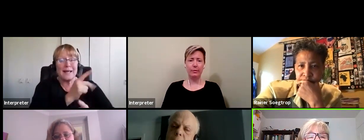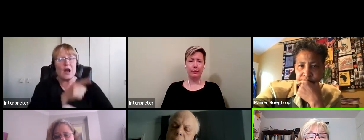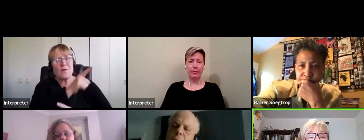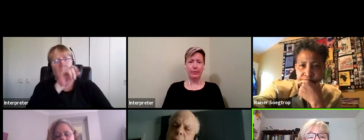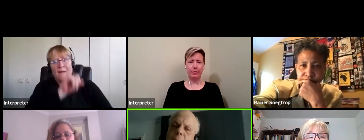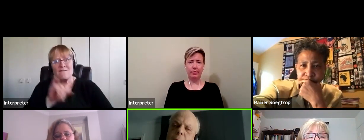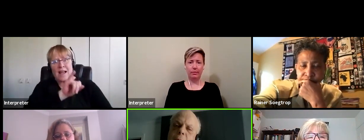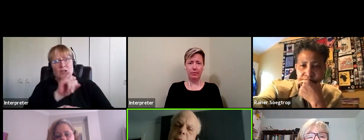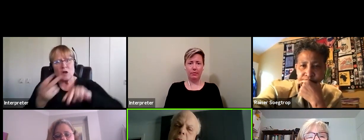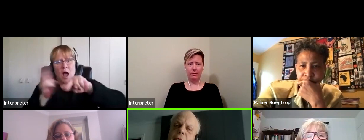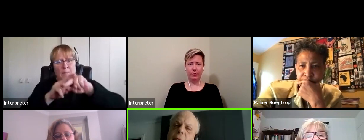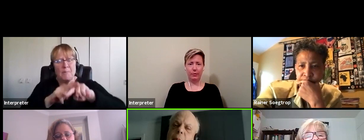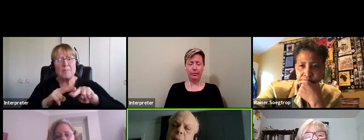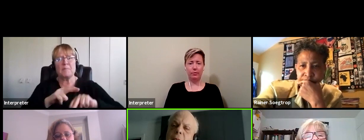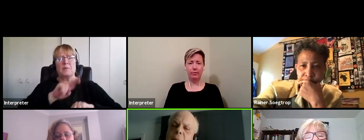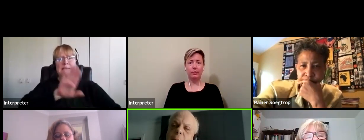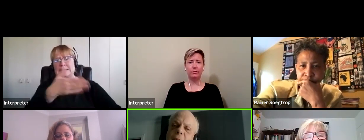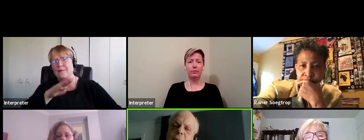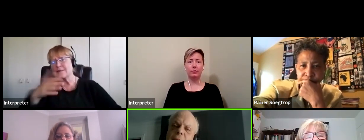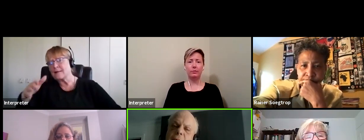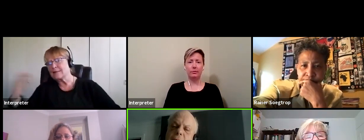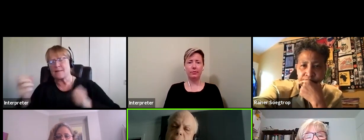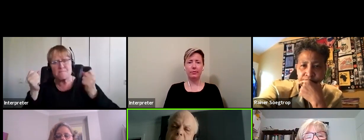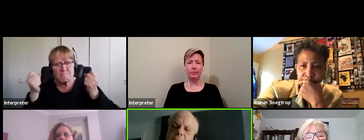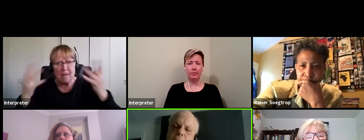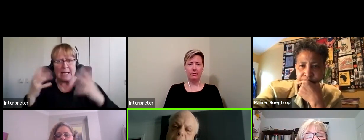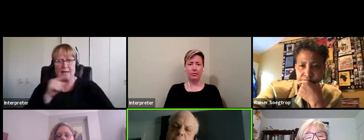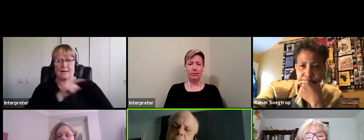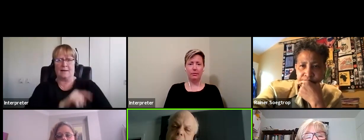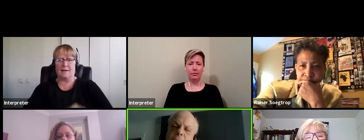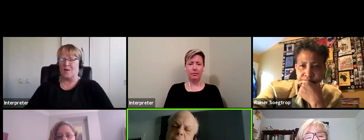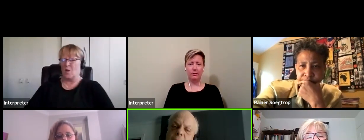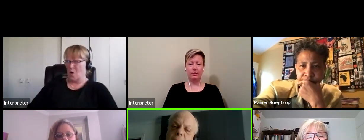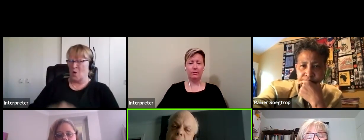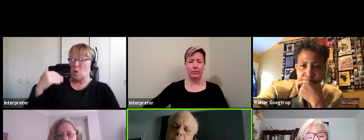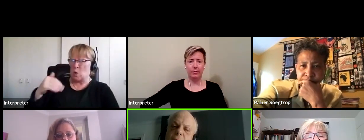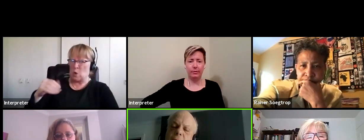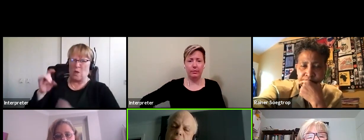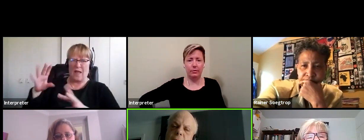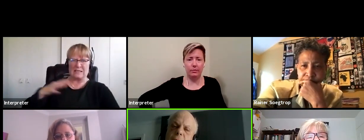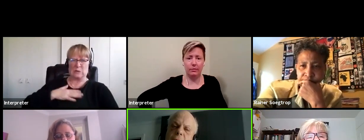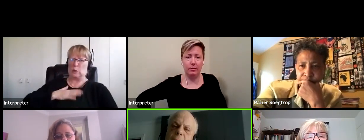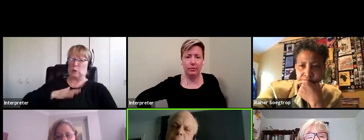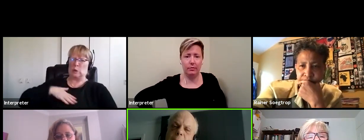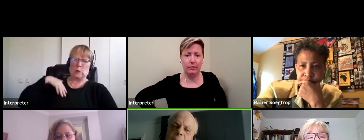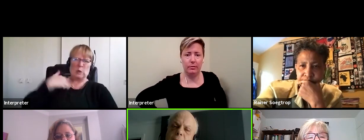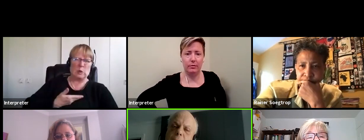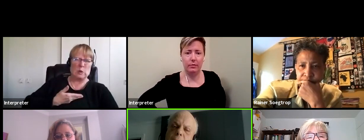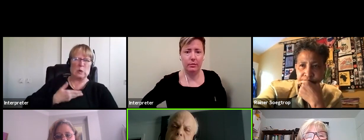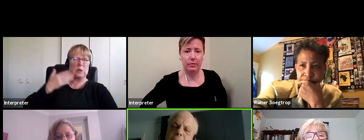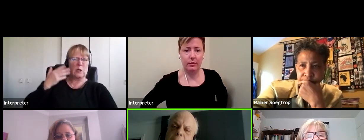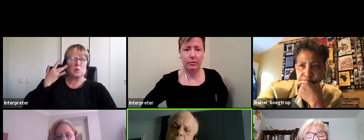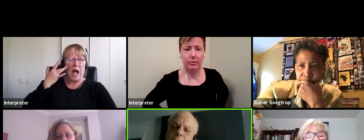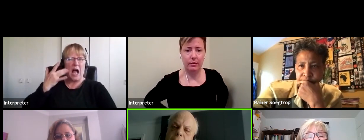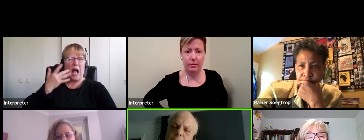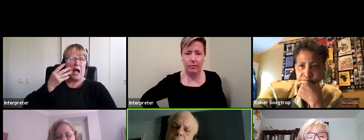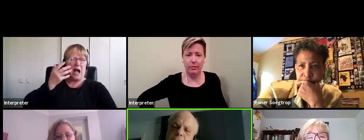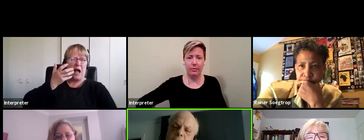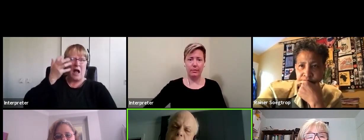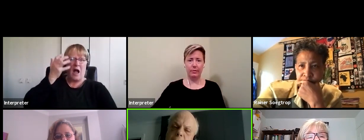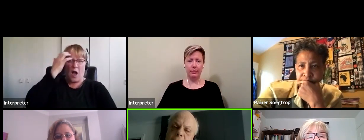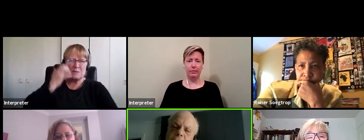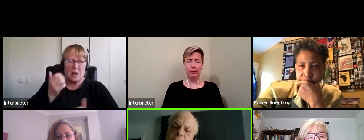deaths. And your recommendations regarding the practice that's deeply disturbing of not even letting people go to a hospital,